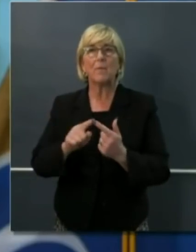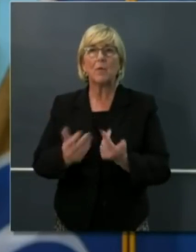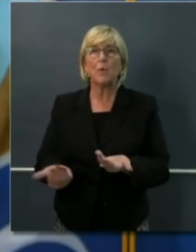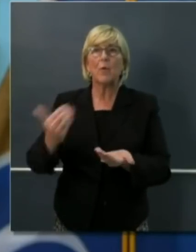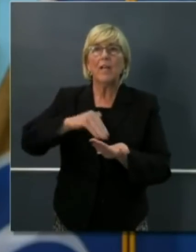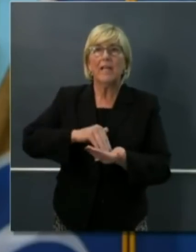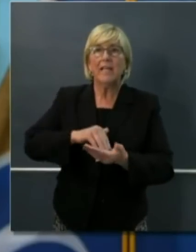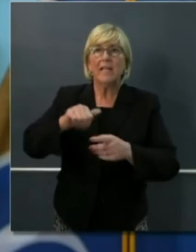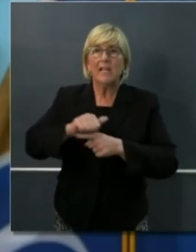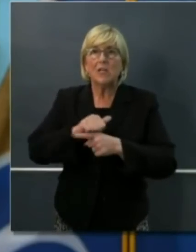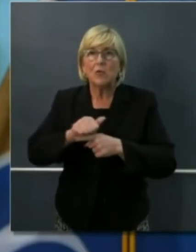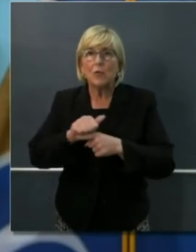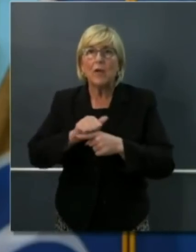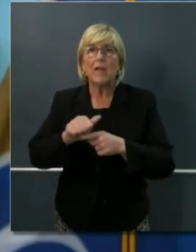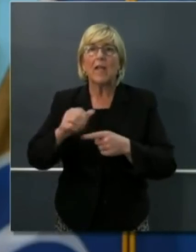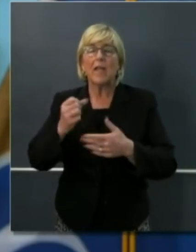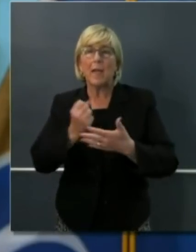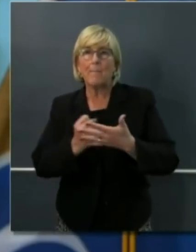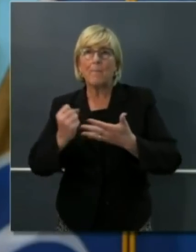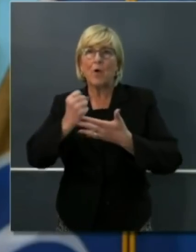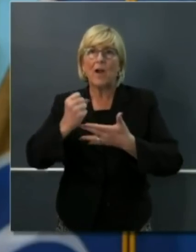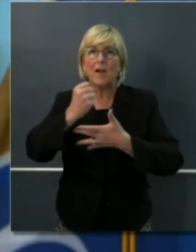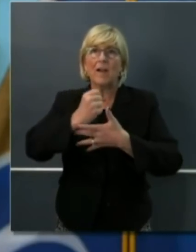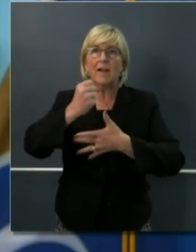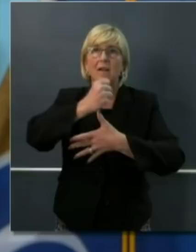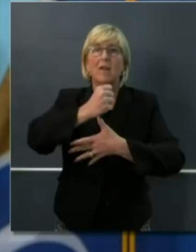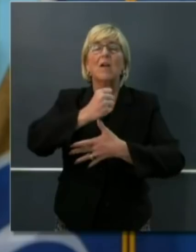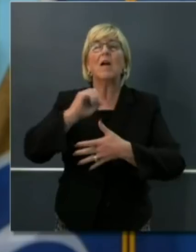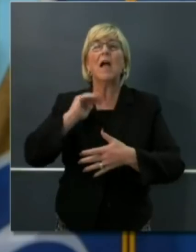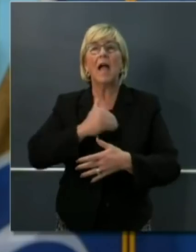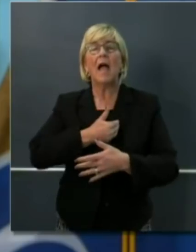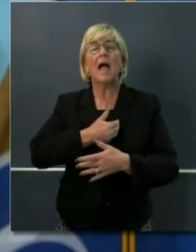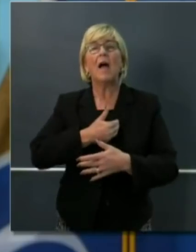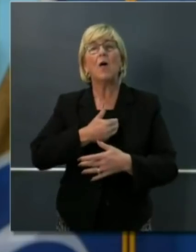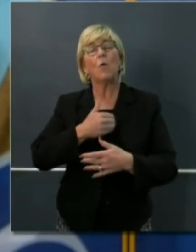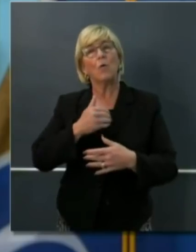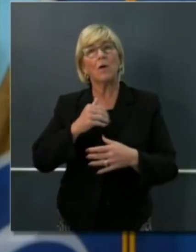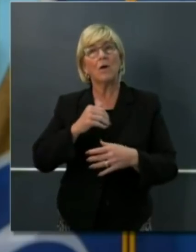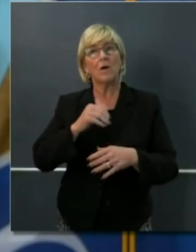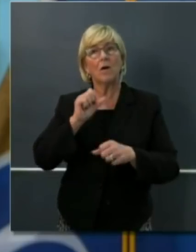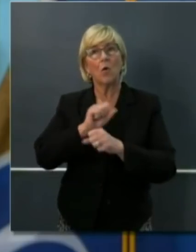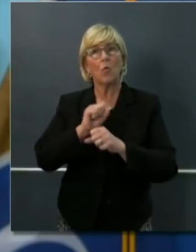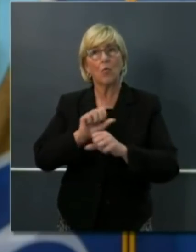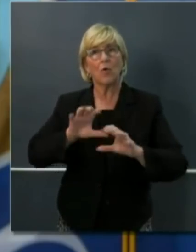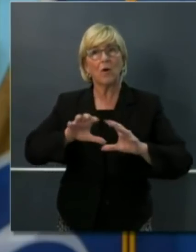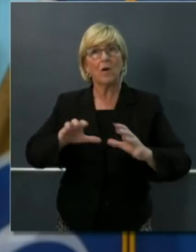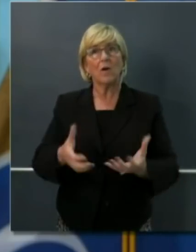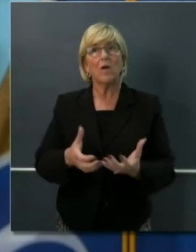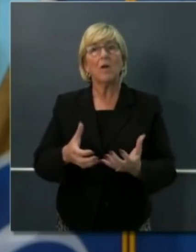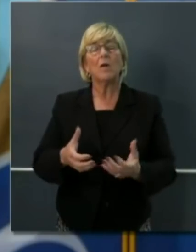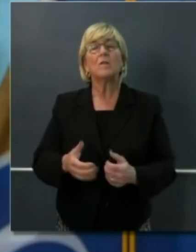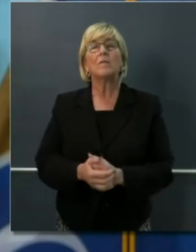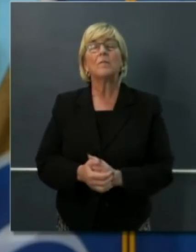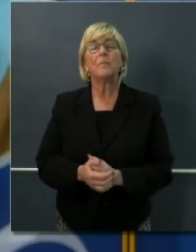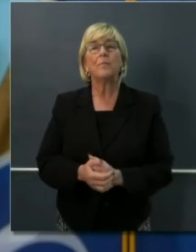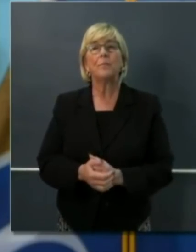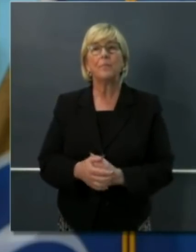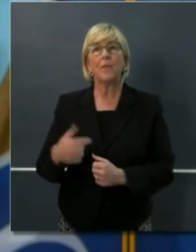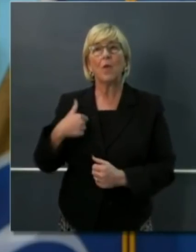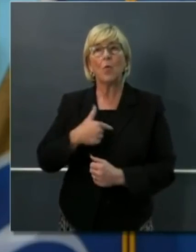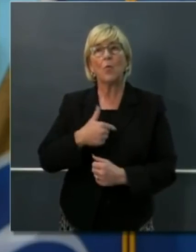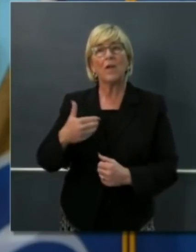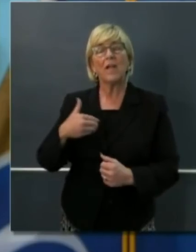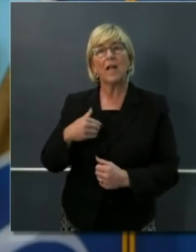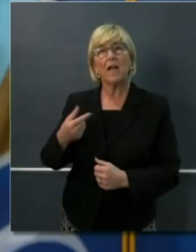retrain and reprioritize the state workforce. We have a governmental group called GovOps. They've been doing surveys of